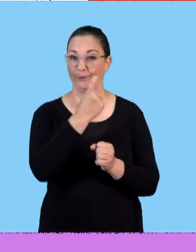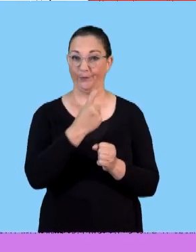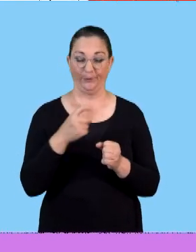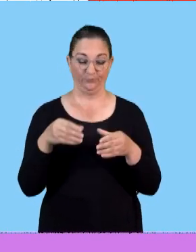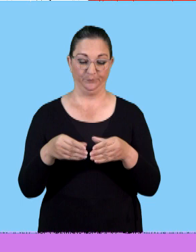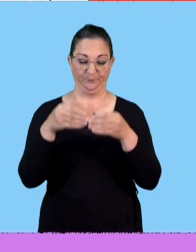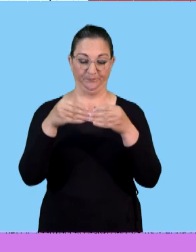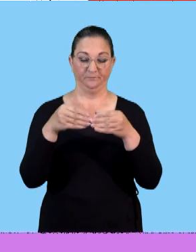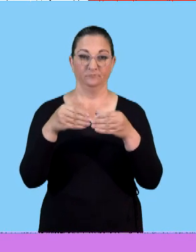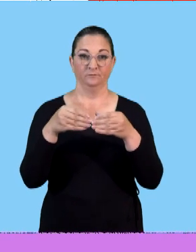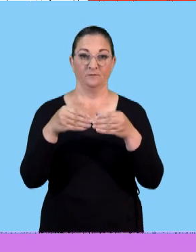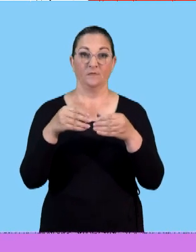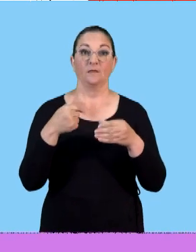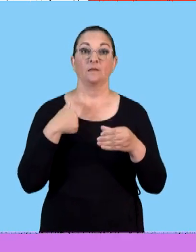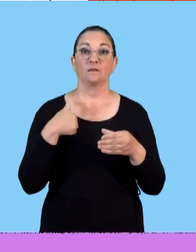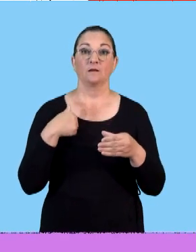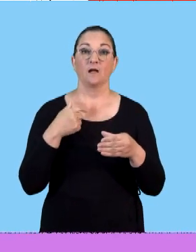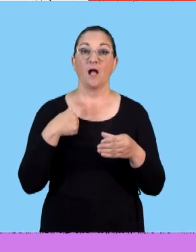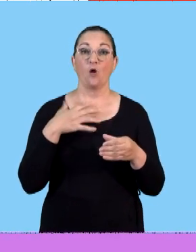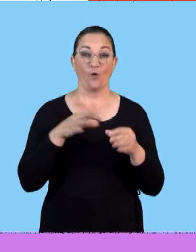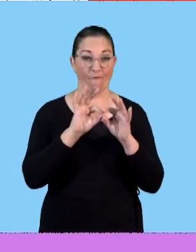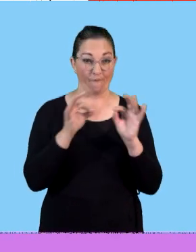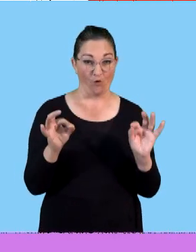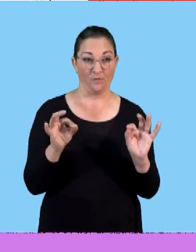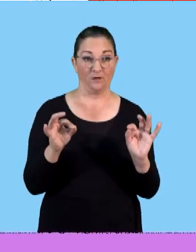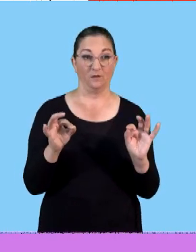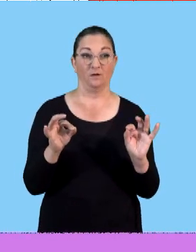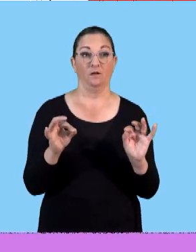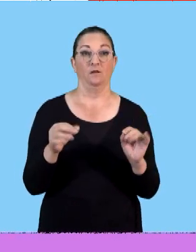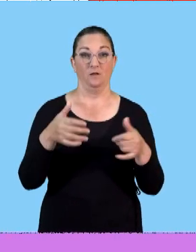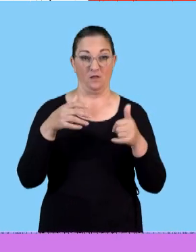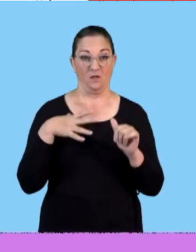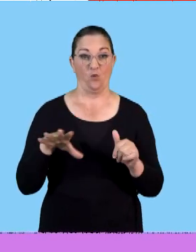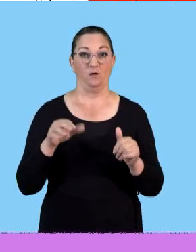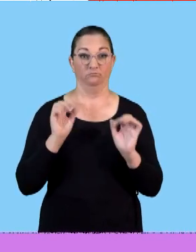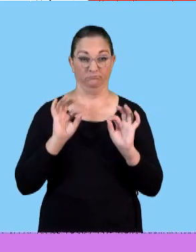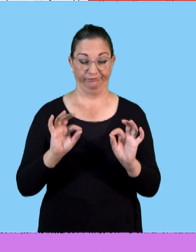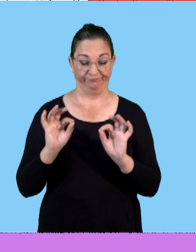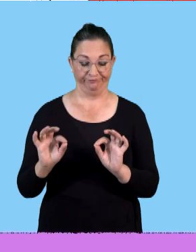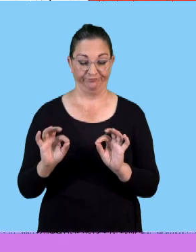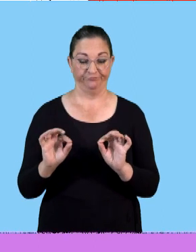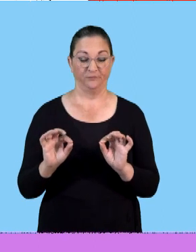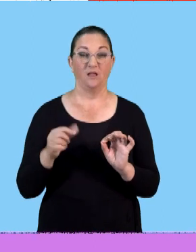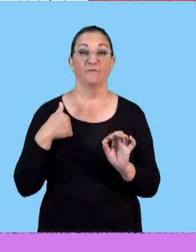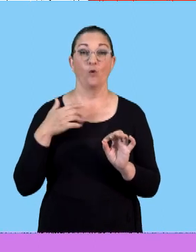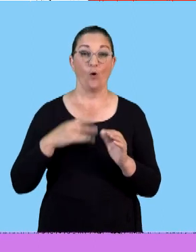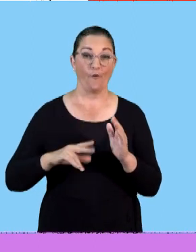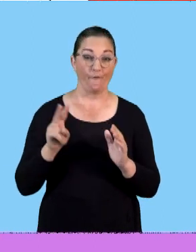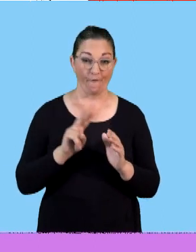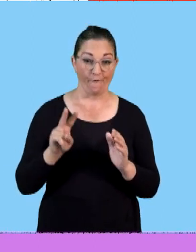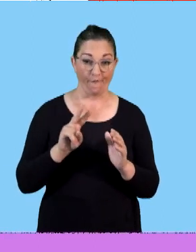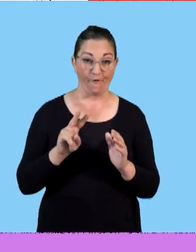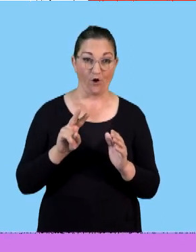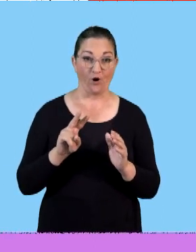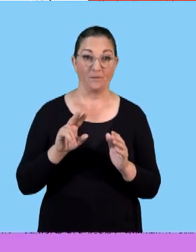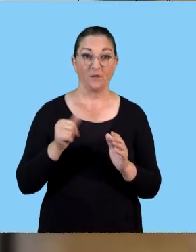rectangular shaped perfume bottle. I selected the correct formula, the one that's left, right? In order for us to calculate the